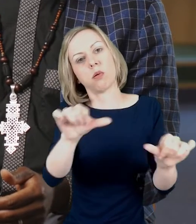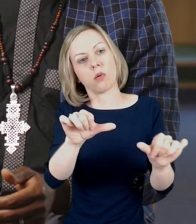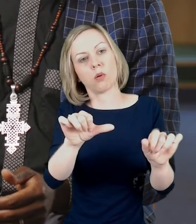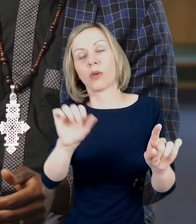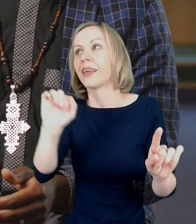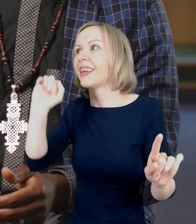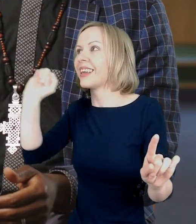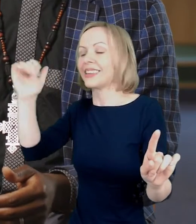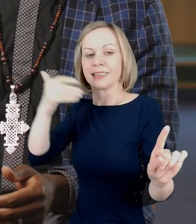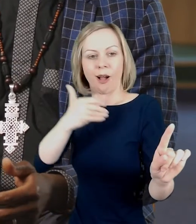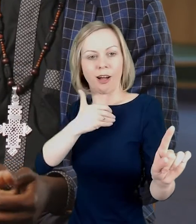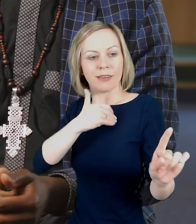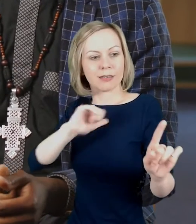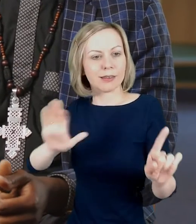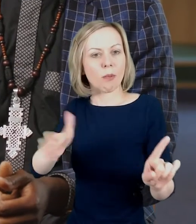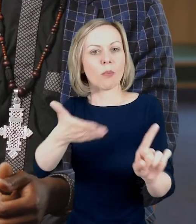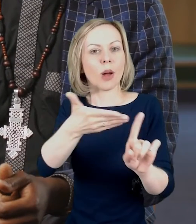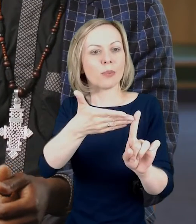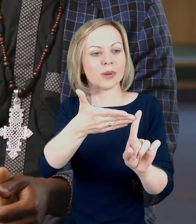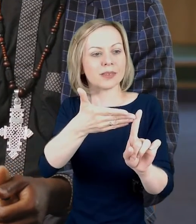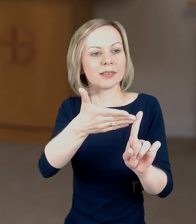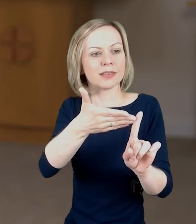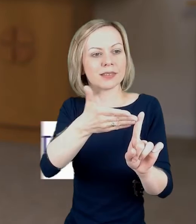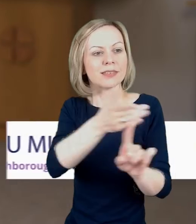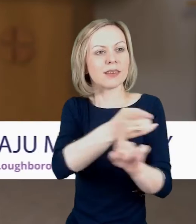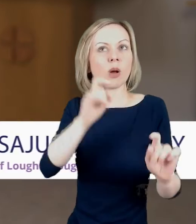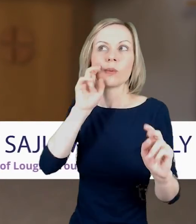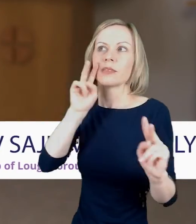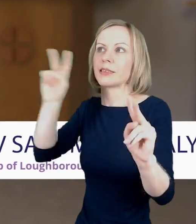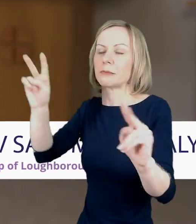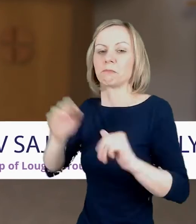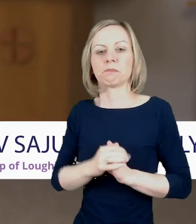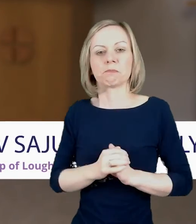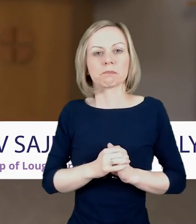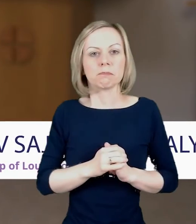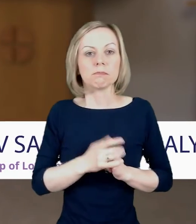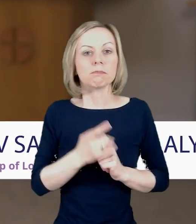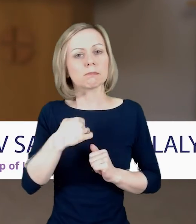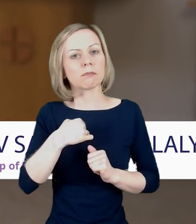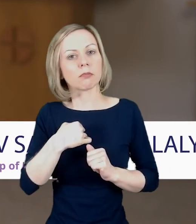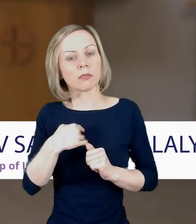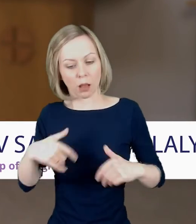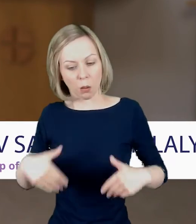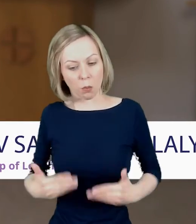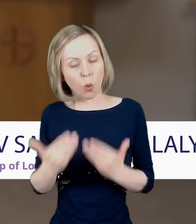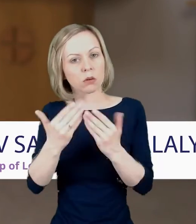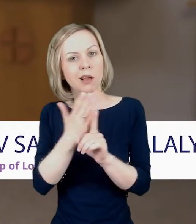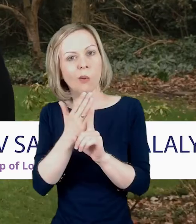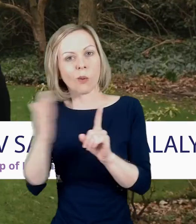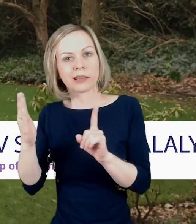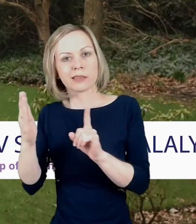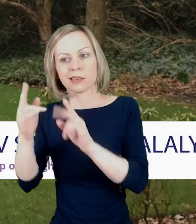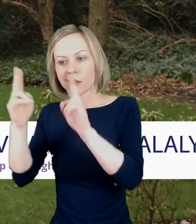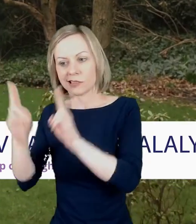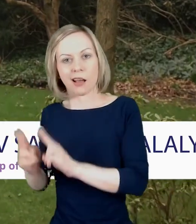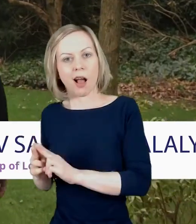and God's purpose will be revealed into the hearts of those we're praying for. I was born in the west coast of India,